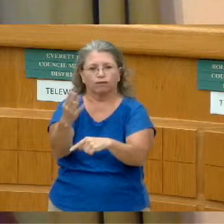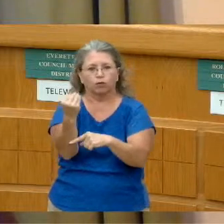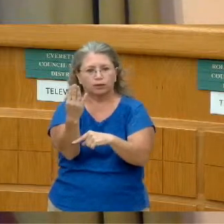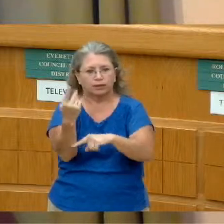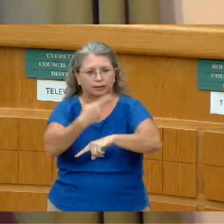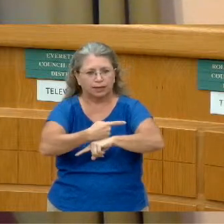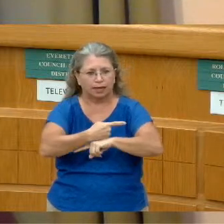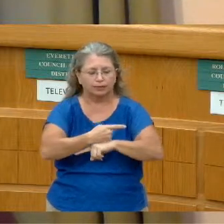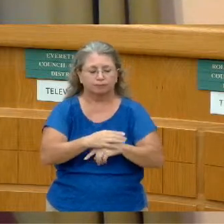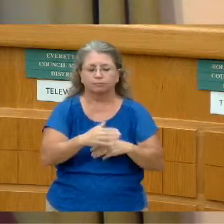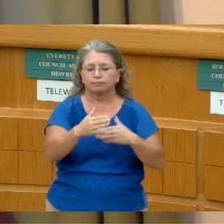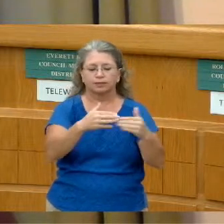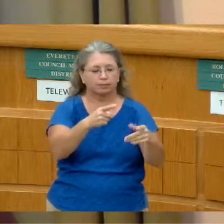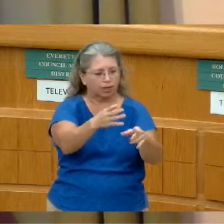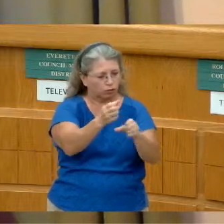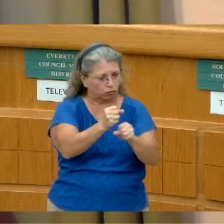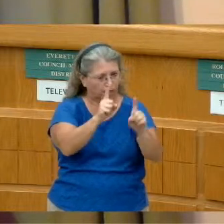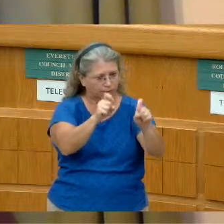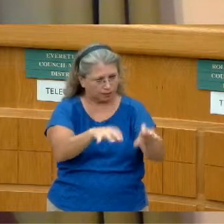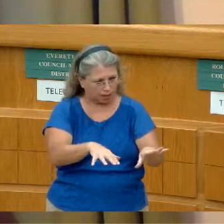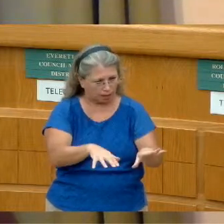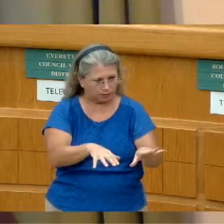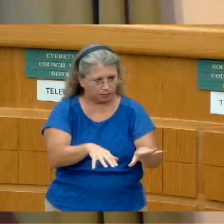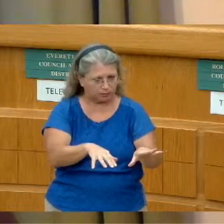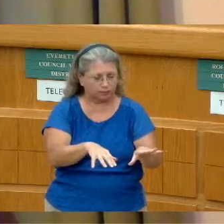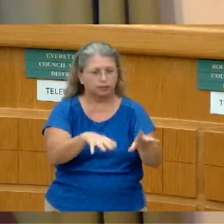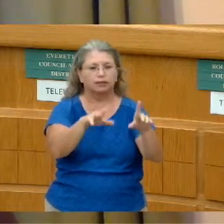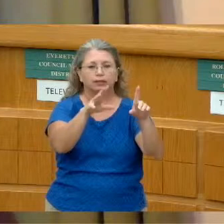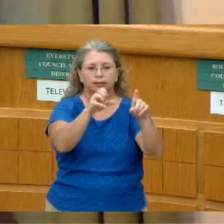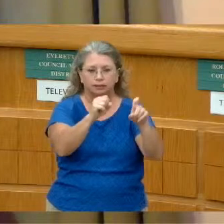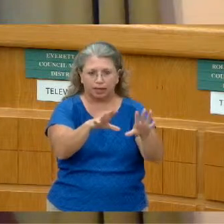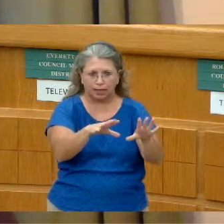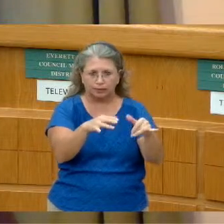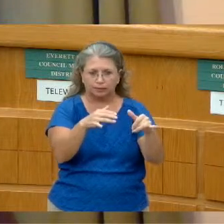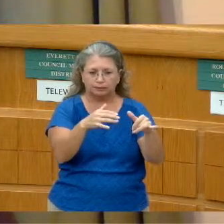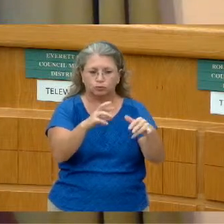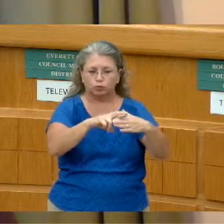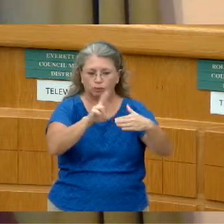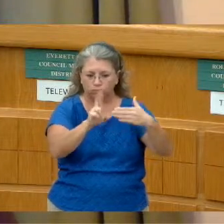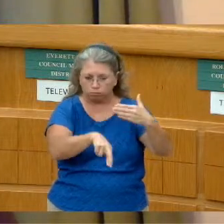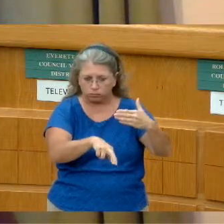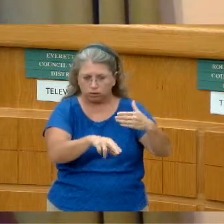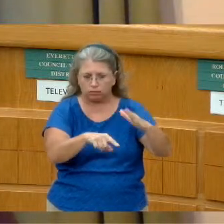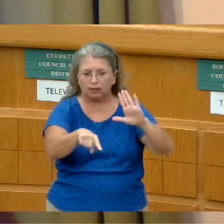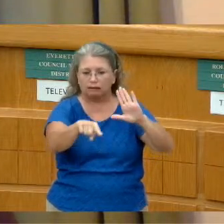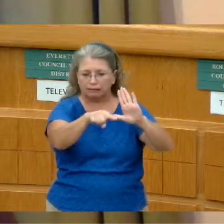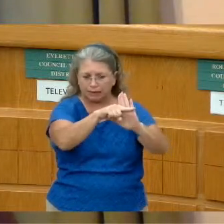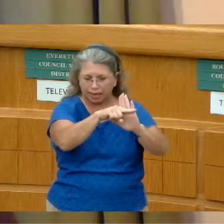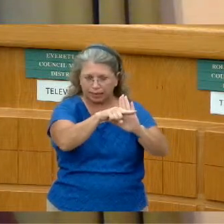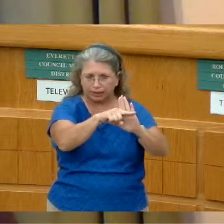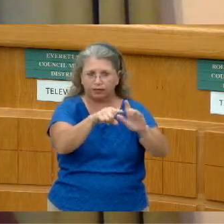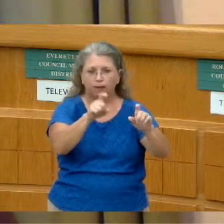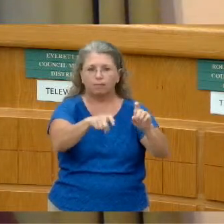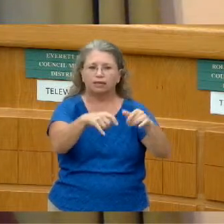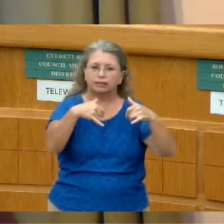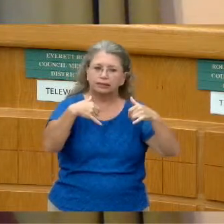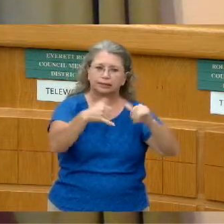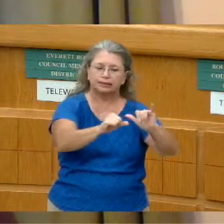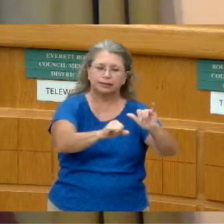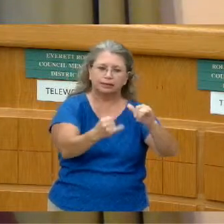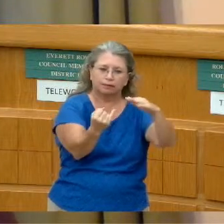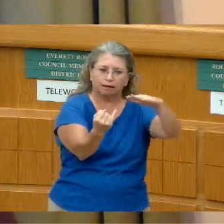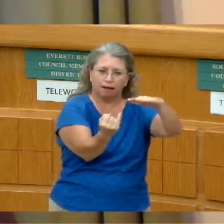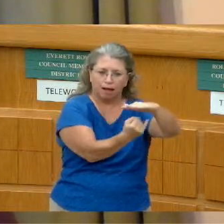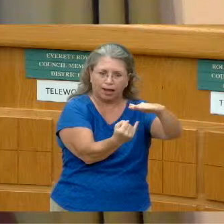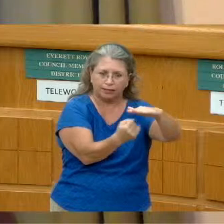even if they have been tested and the test is negative, they must still be quarantined for the entire 14 days,